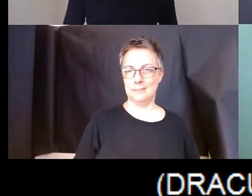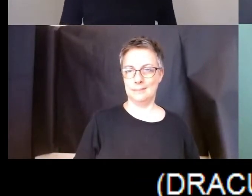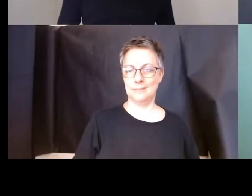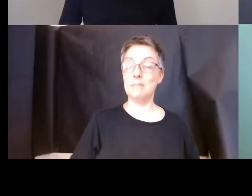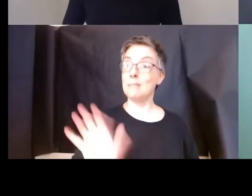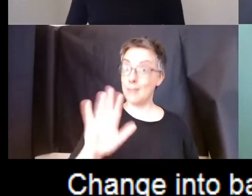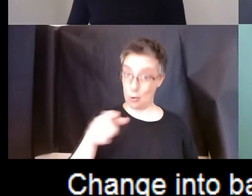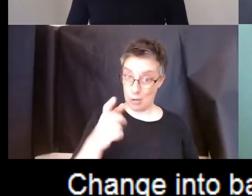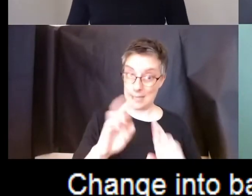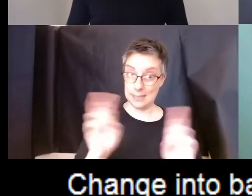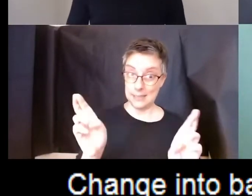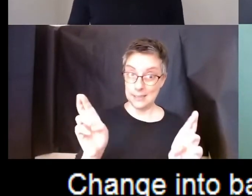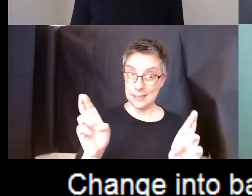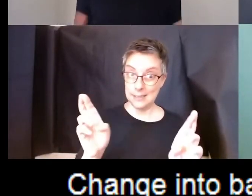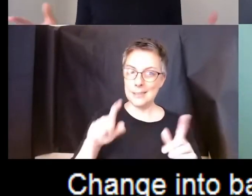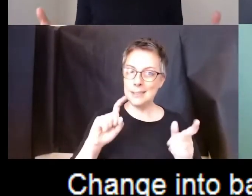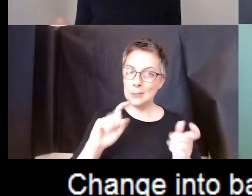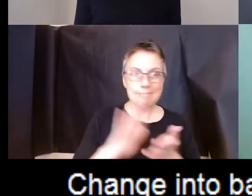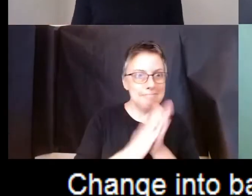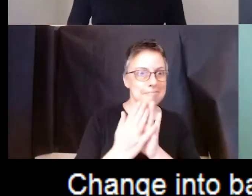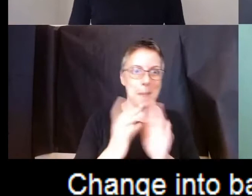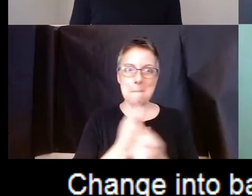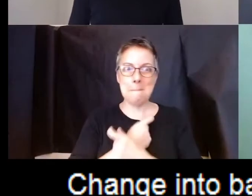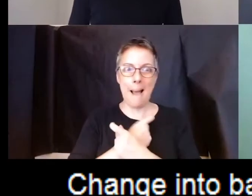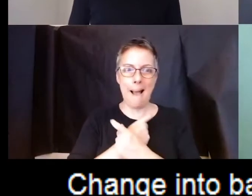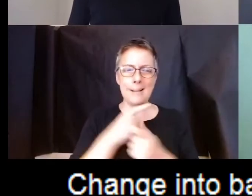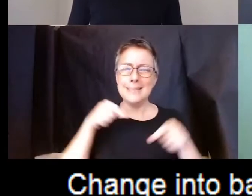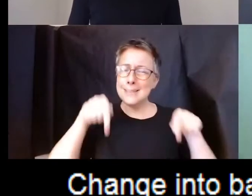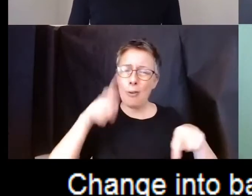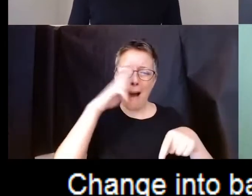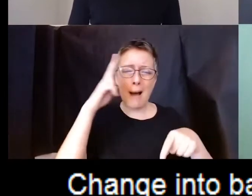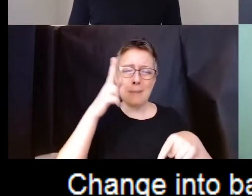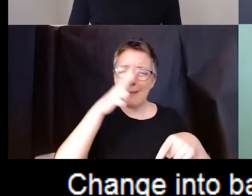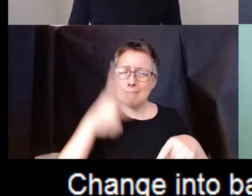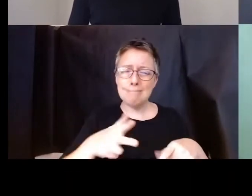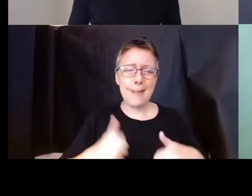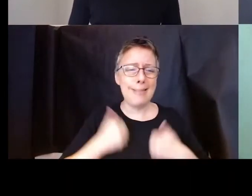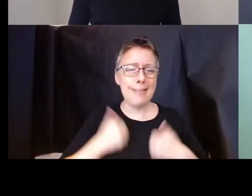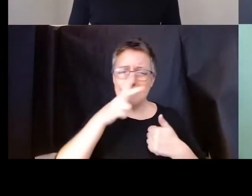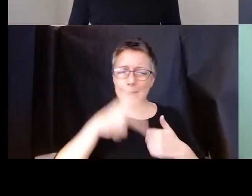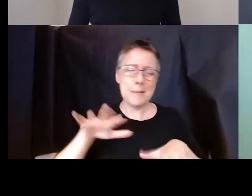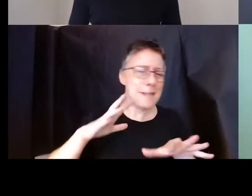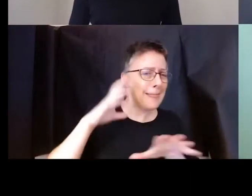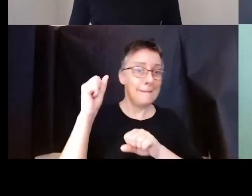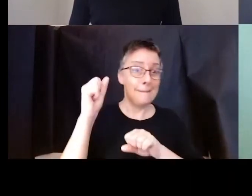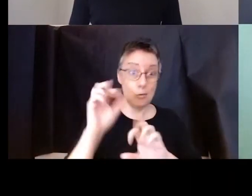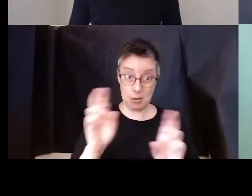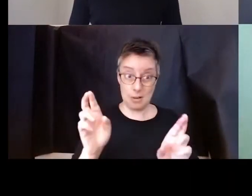ready? Change into bat and leave shit hospital? Shit life?